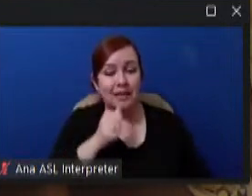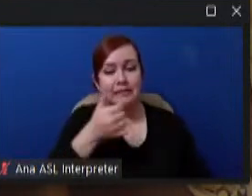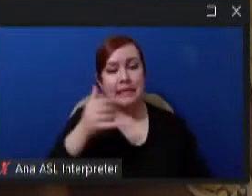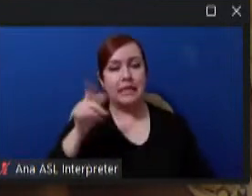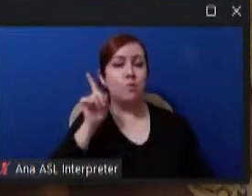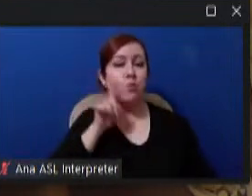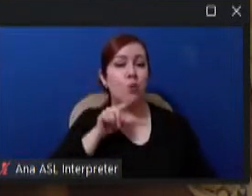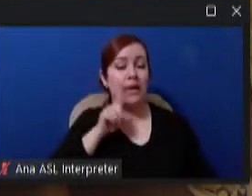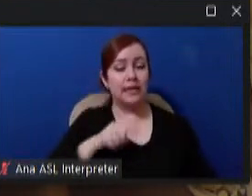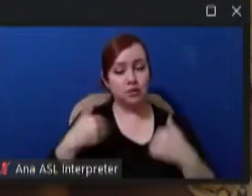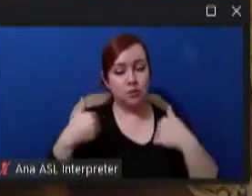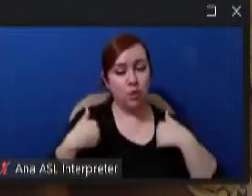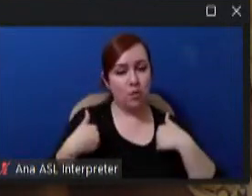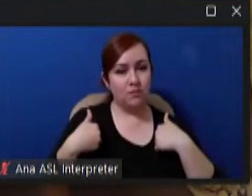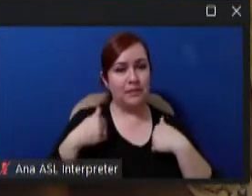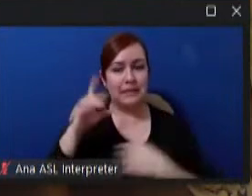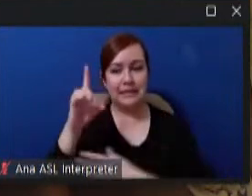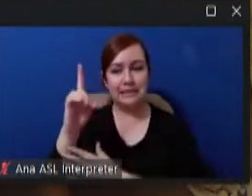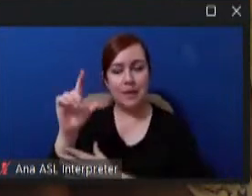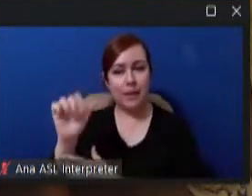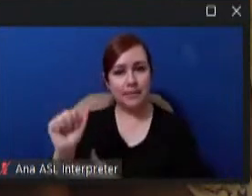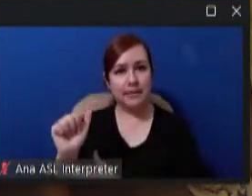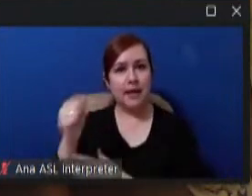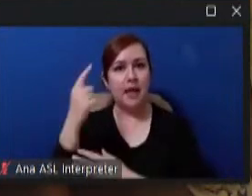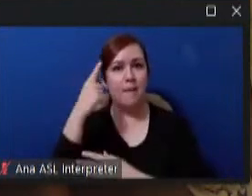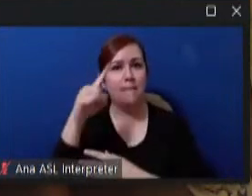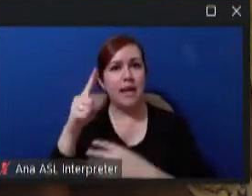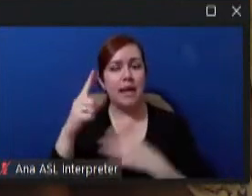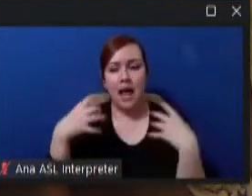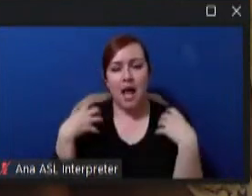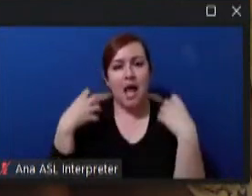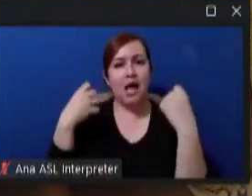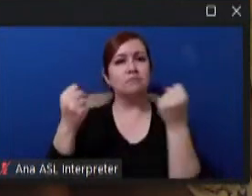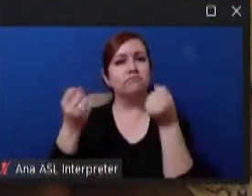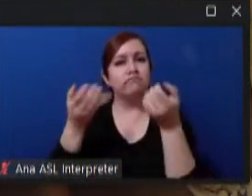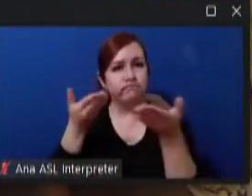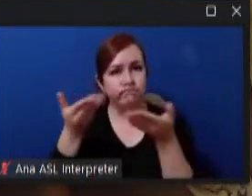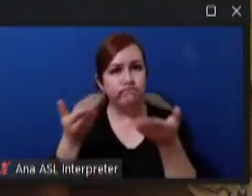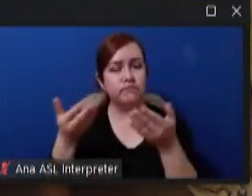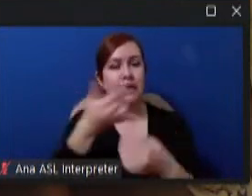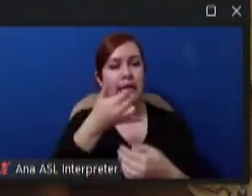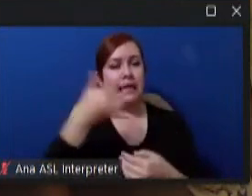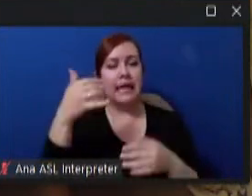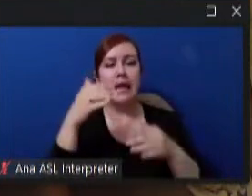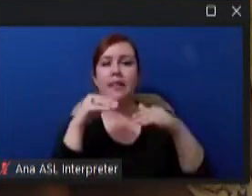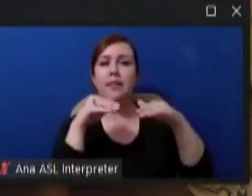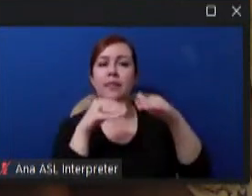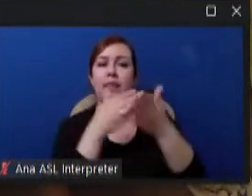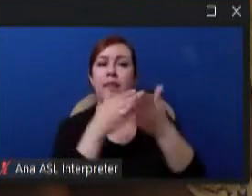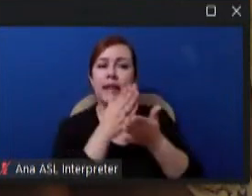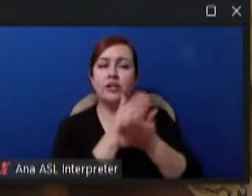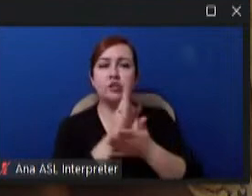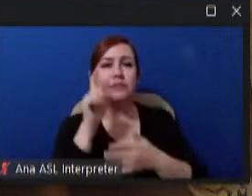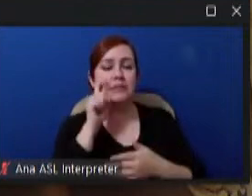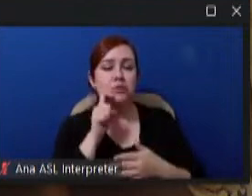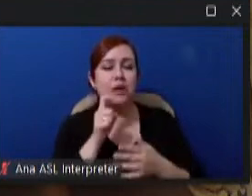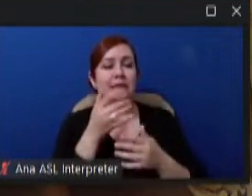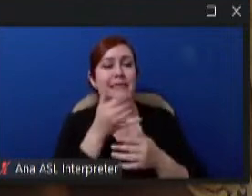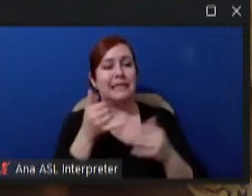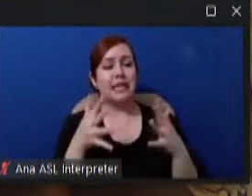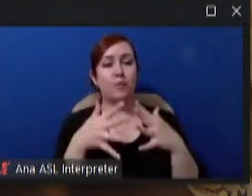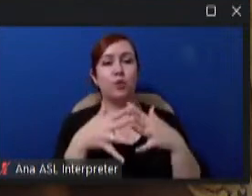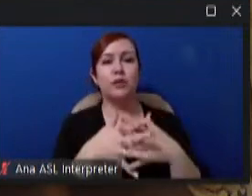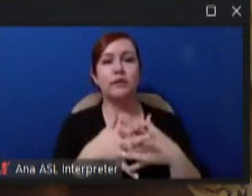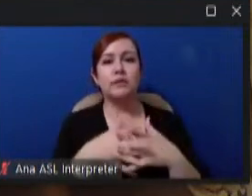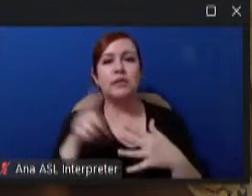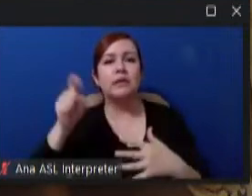access by girls and women with disabilities to healthcare services and to